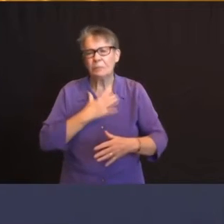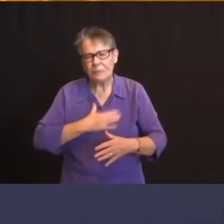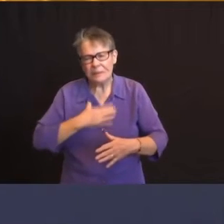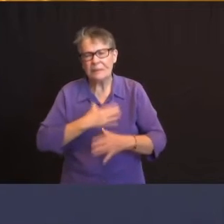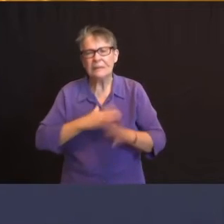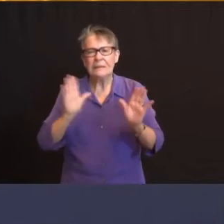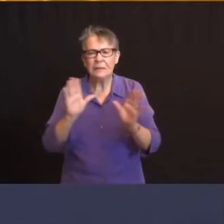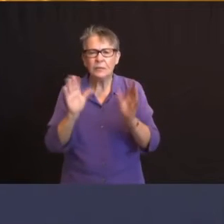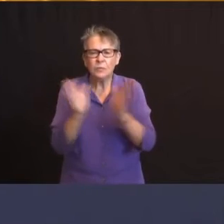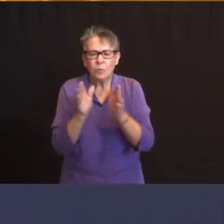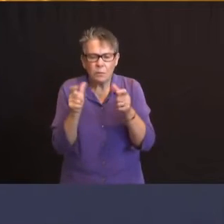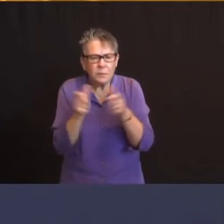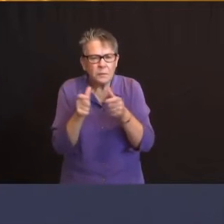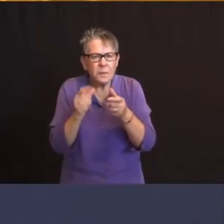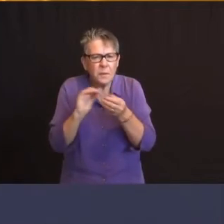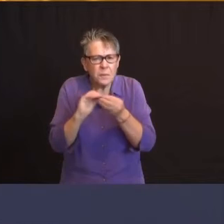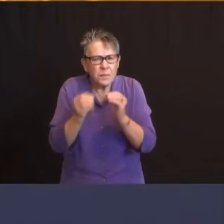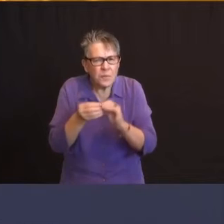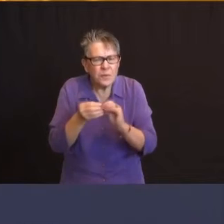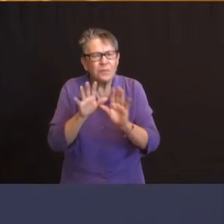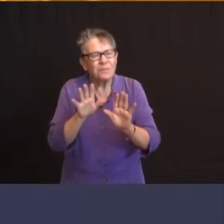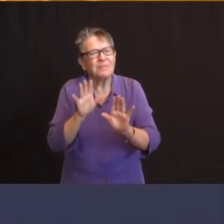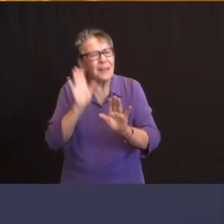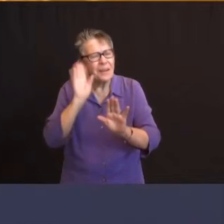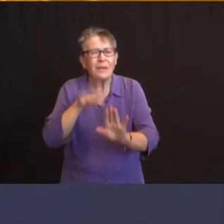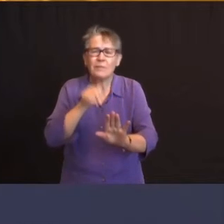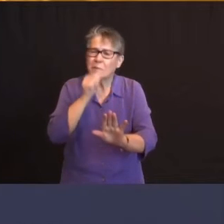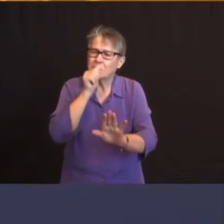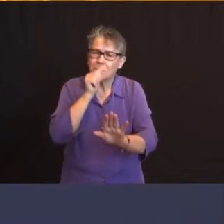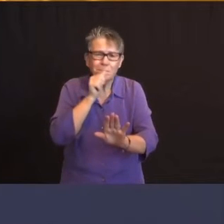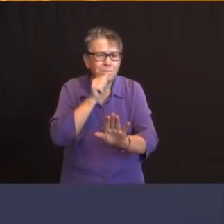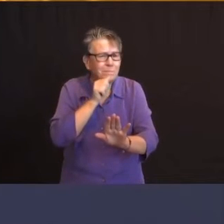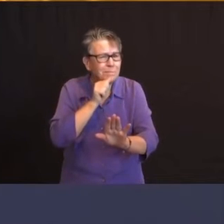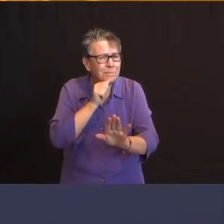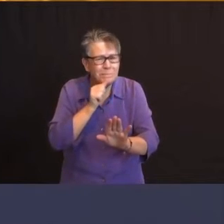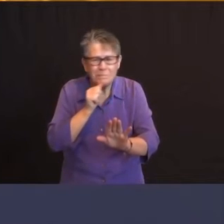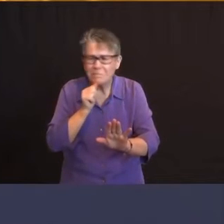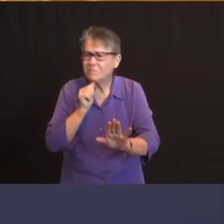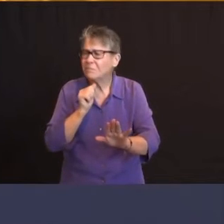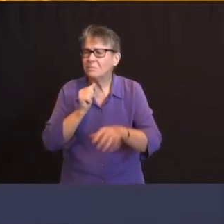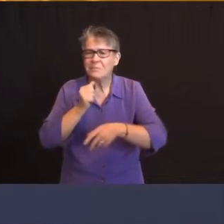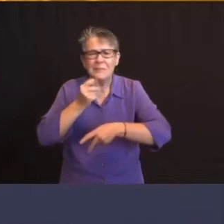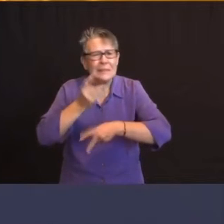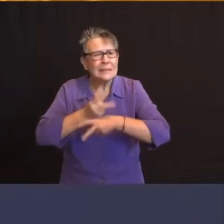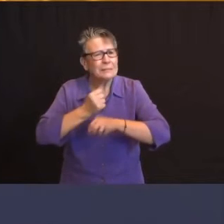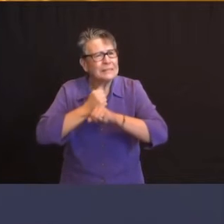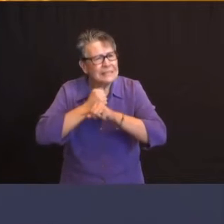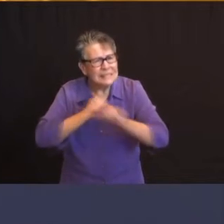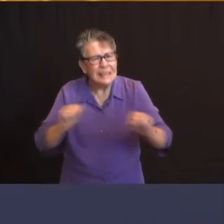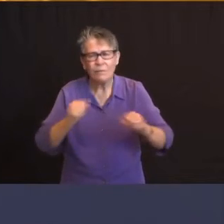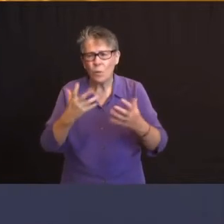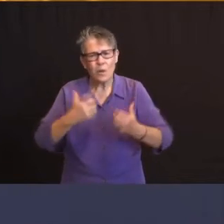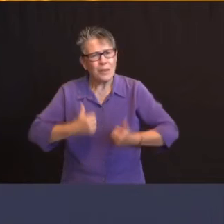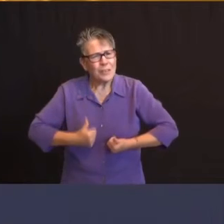God willing, and save as many lives as we collectively can. And we'll be in a far, far different and better